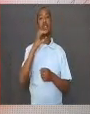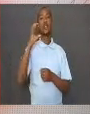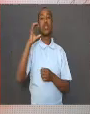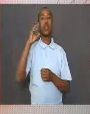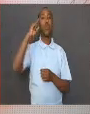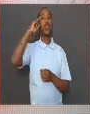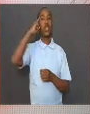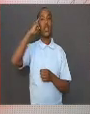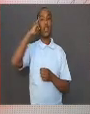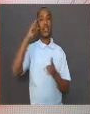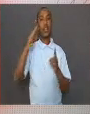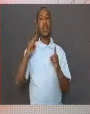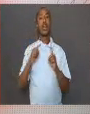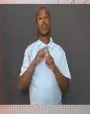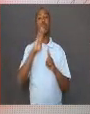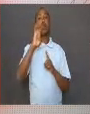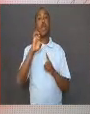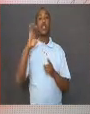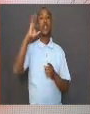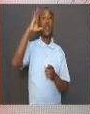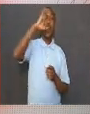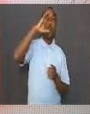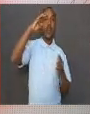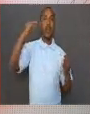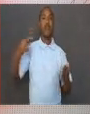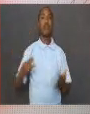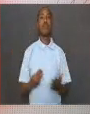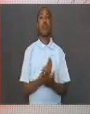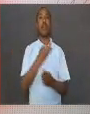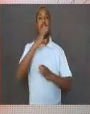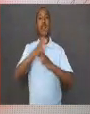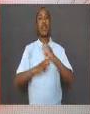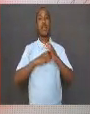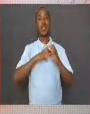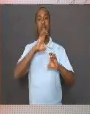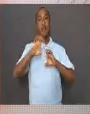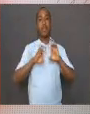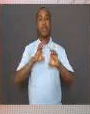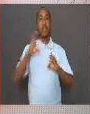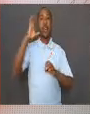is considered to be the founder of modern chemistry,